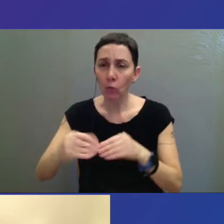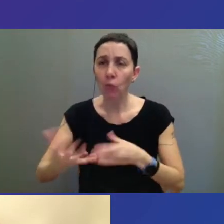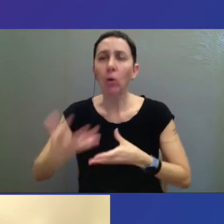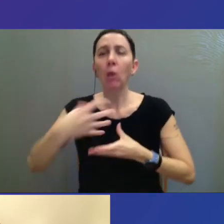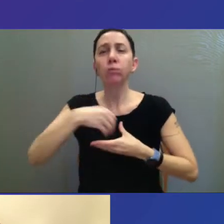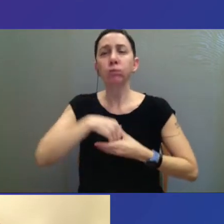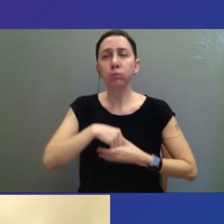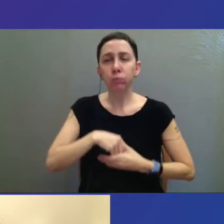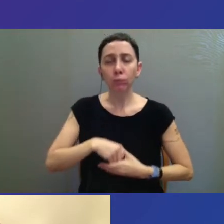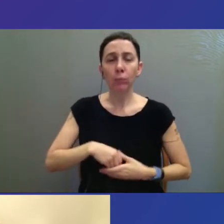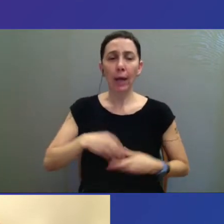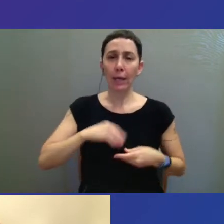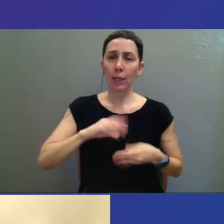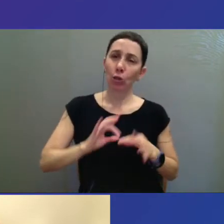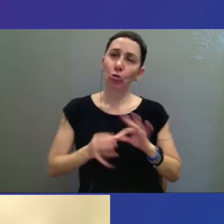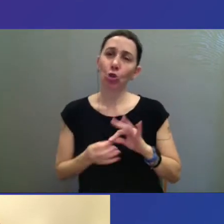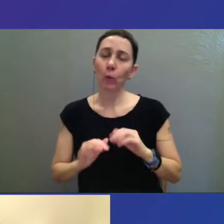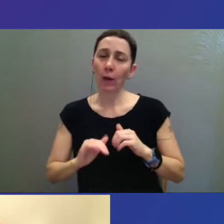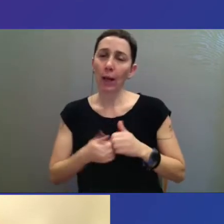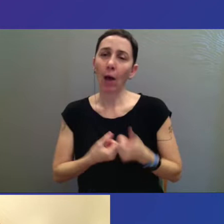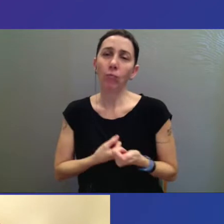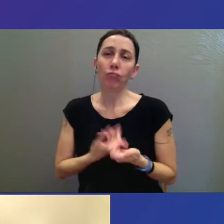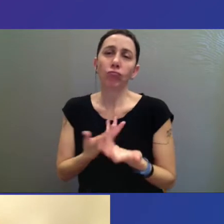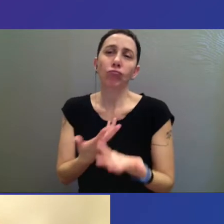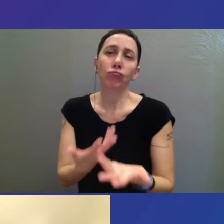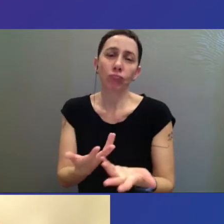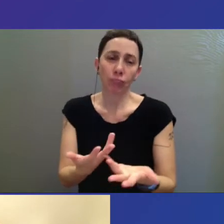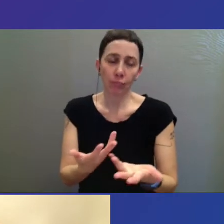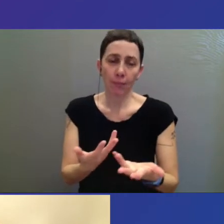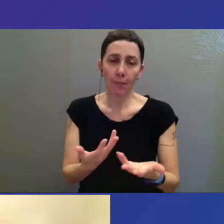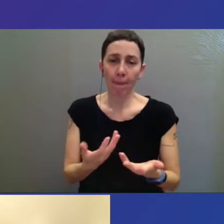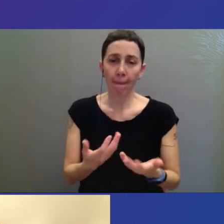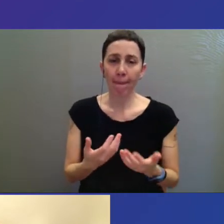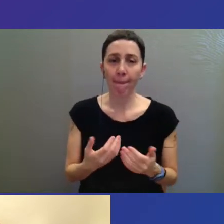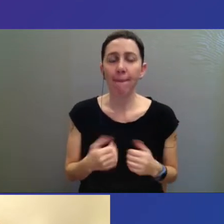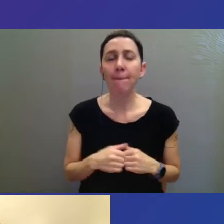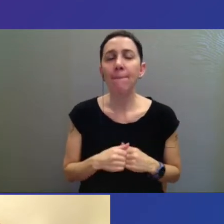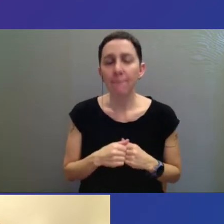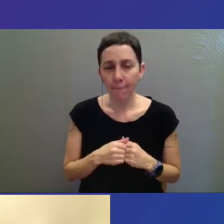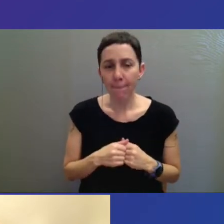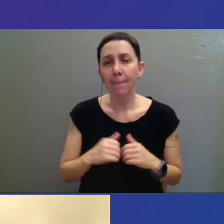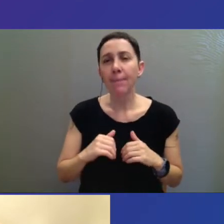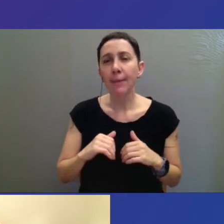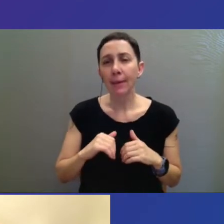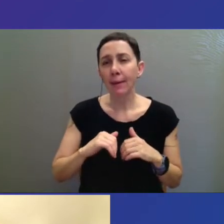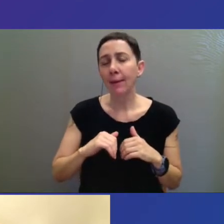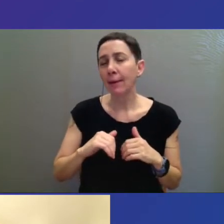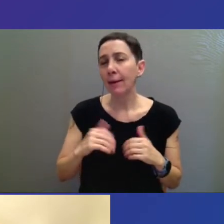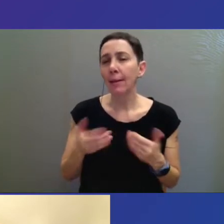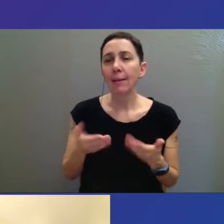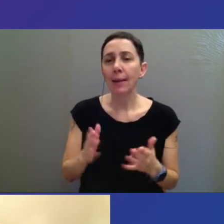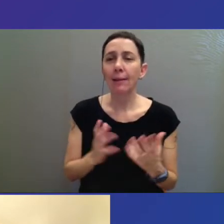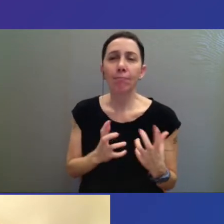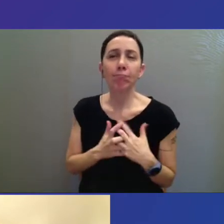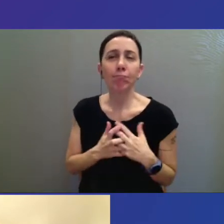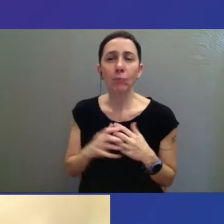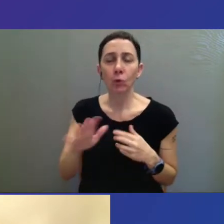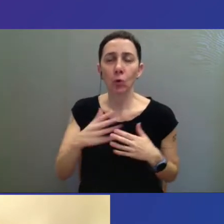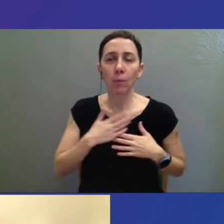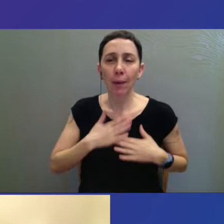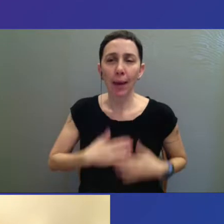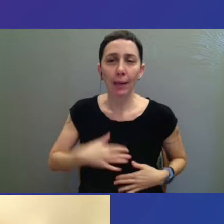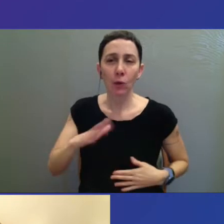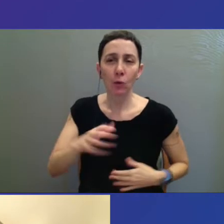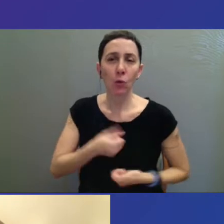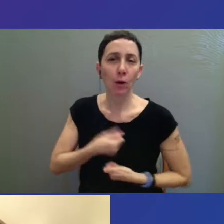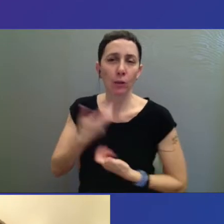interpret it wherever way it comes up for you, right? Let it come out and let it seep through in whatever way makes sense for you. And